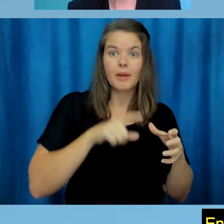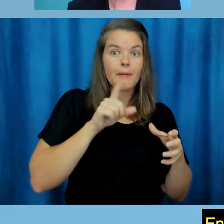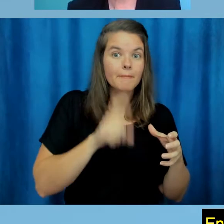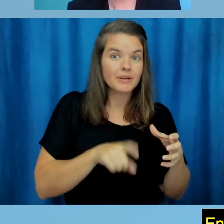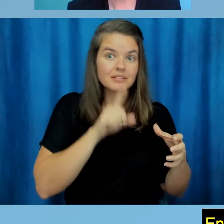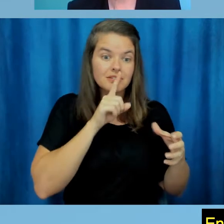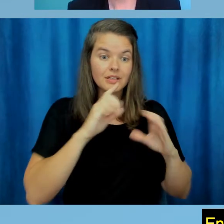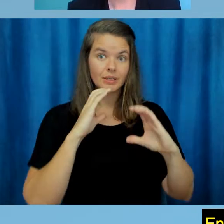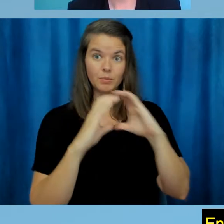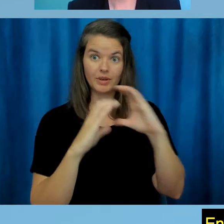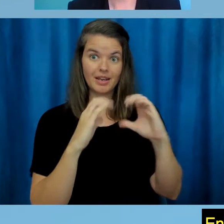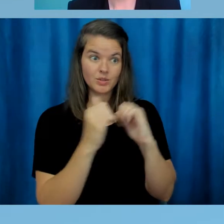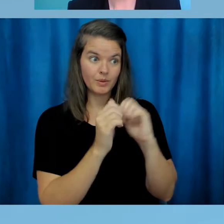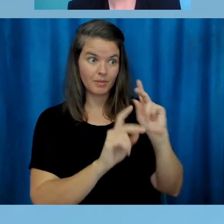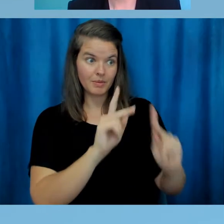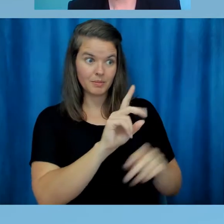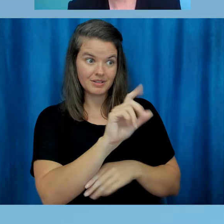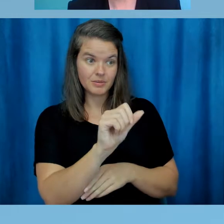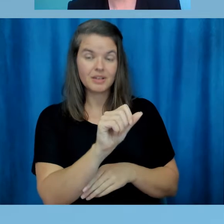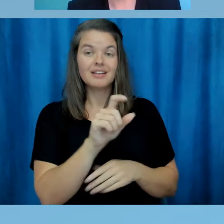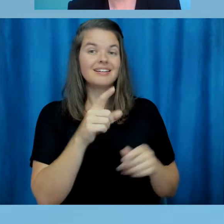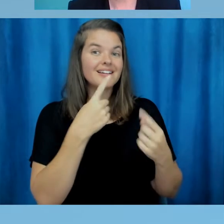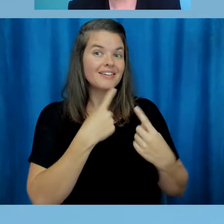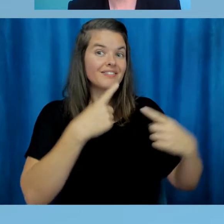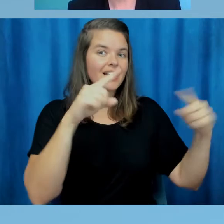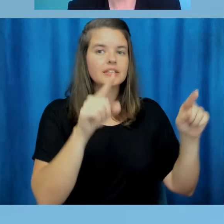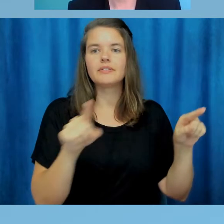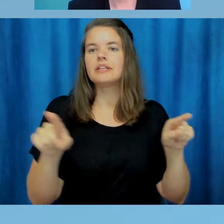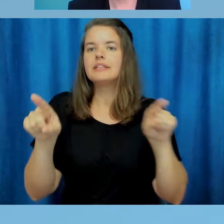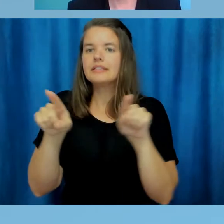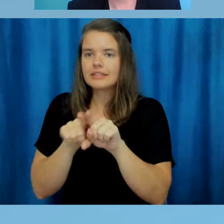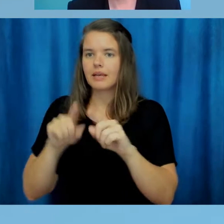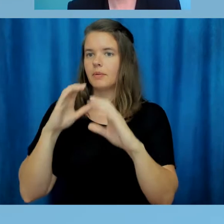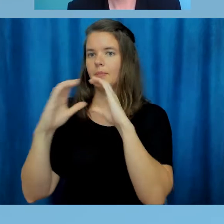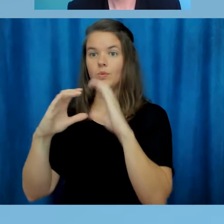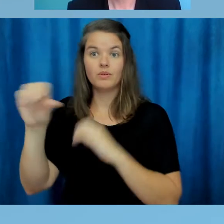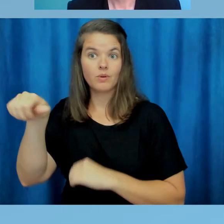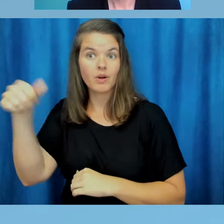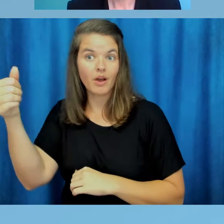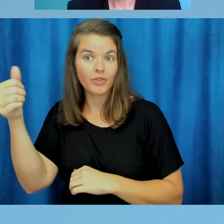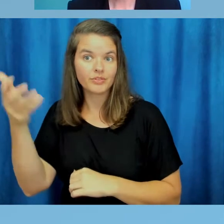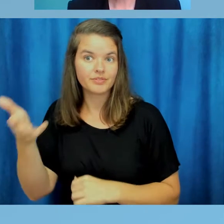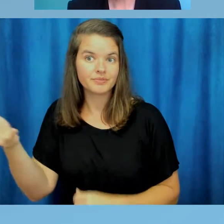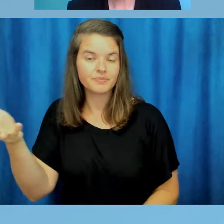with people with disabilities is as effective as communication with others.